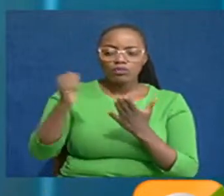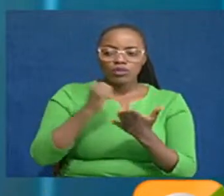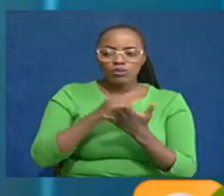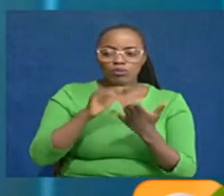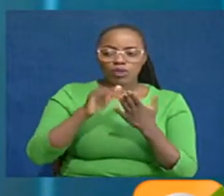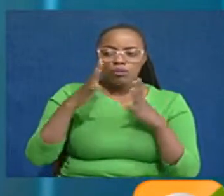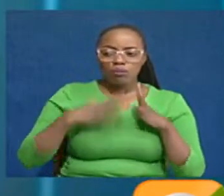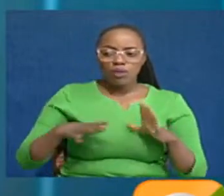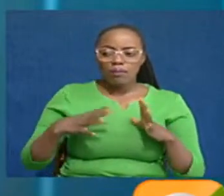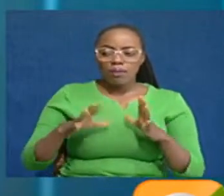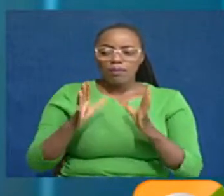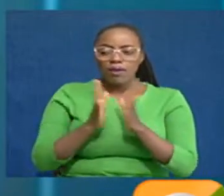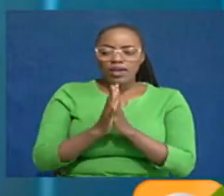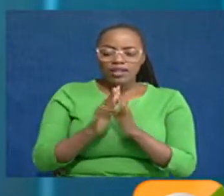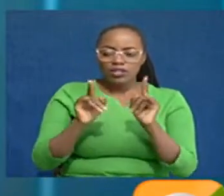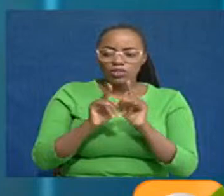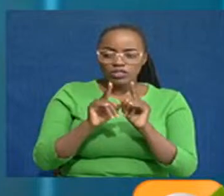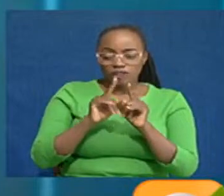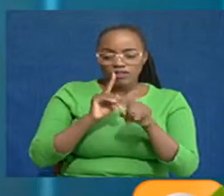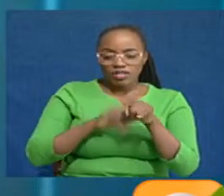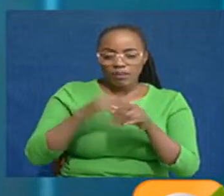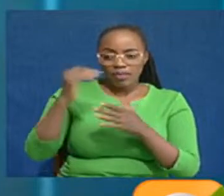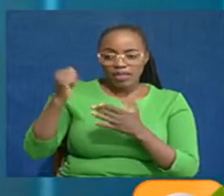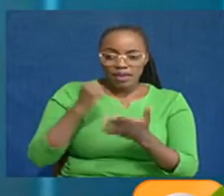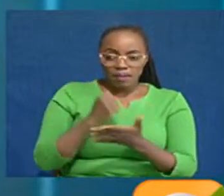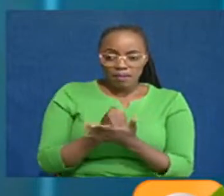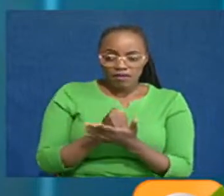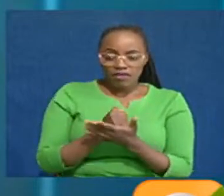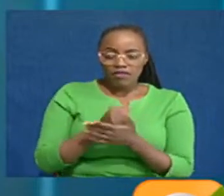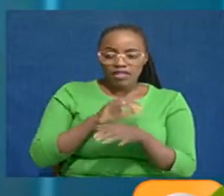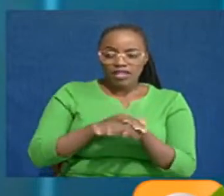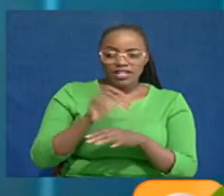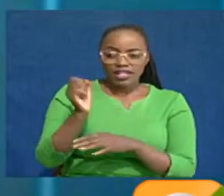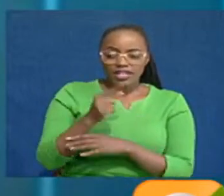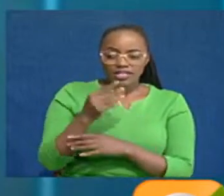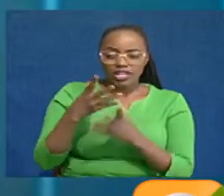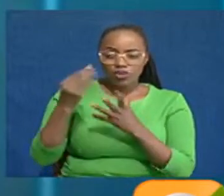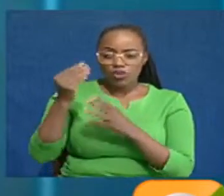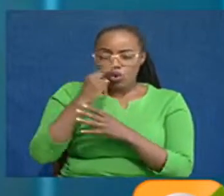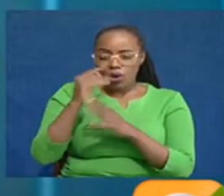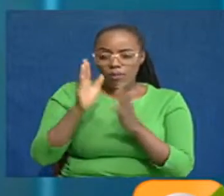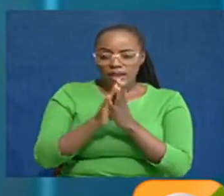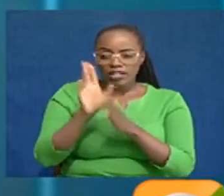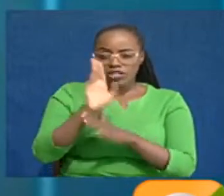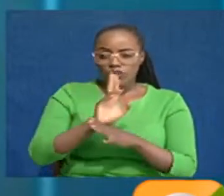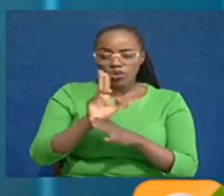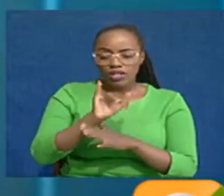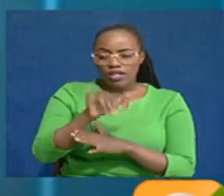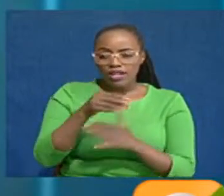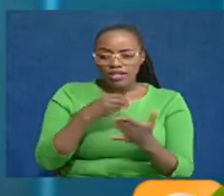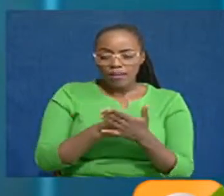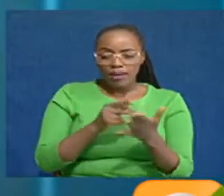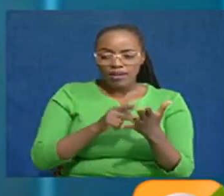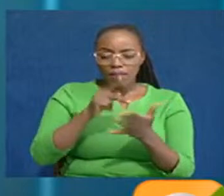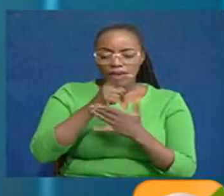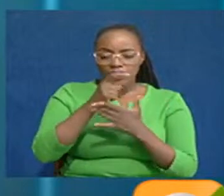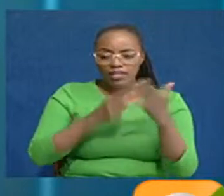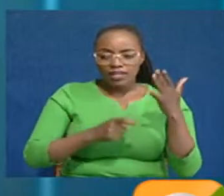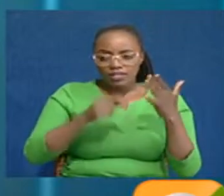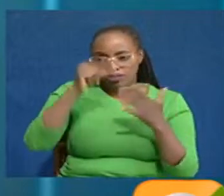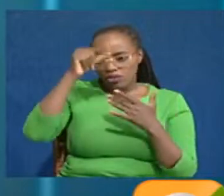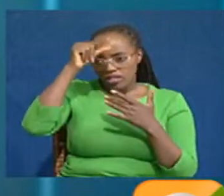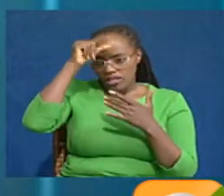people. And these more people, when they get employed, you get a salary, you go home and you spend on that and you pay taxes to the